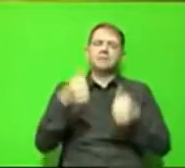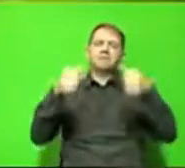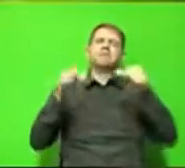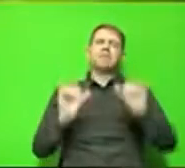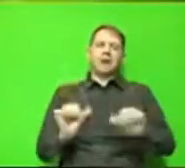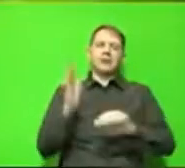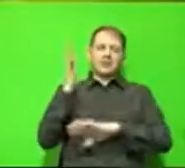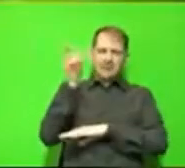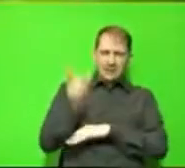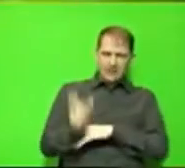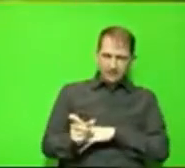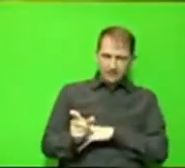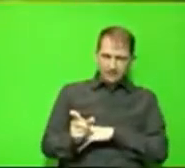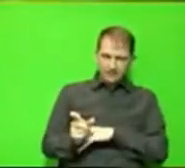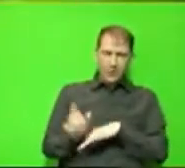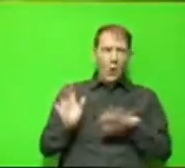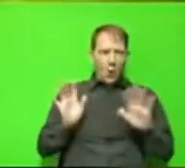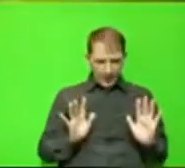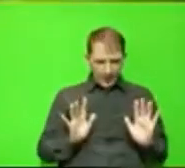okay.